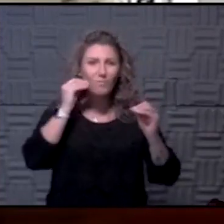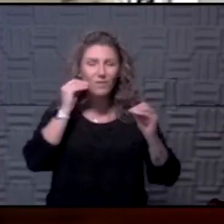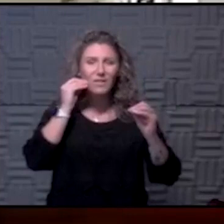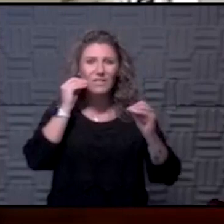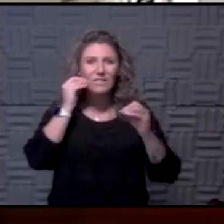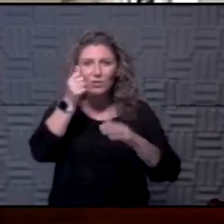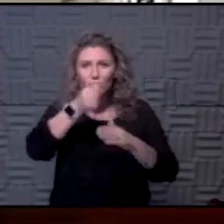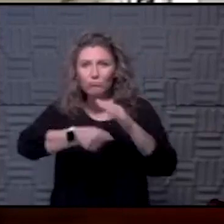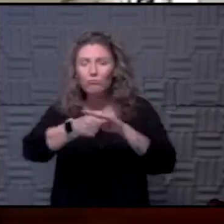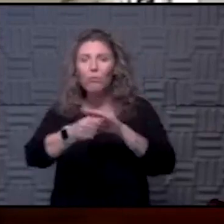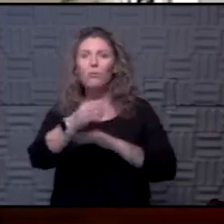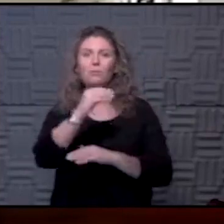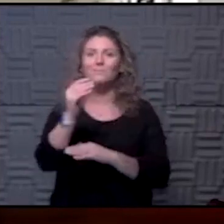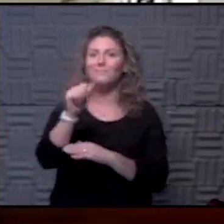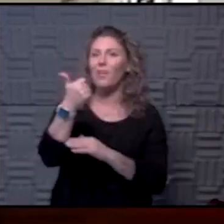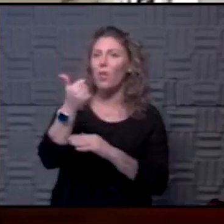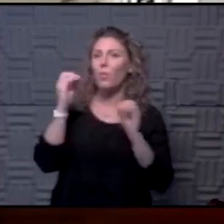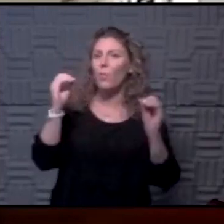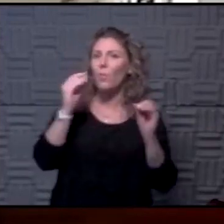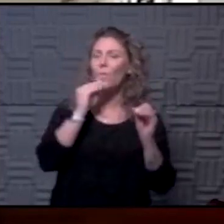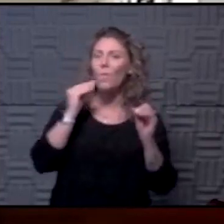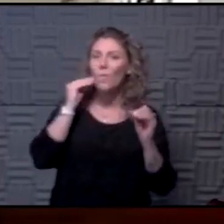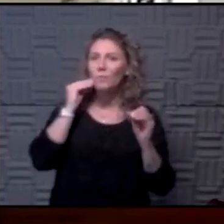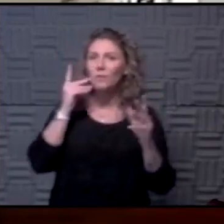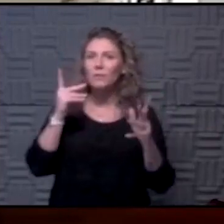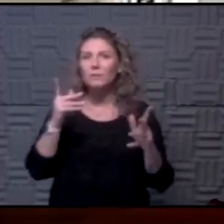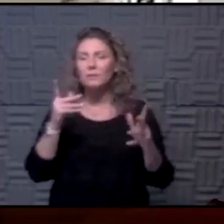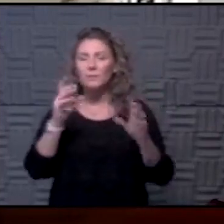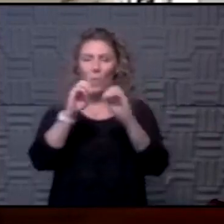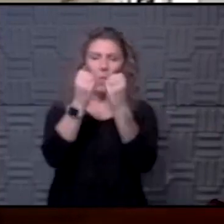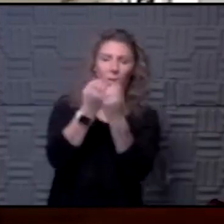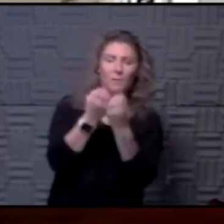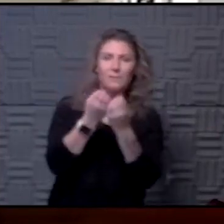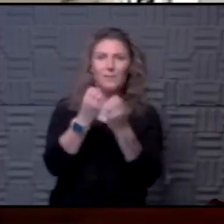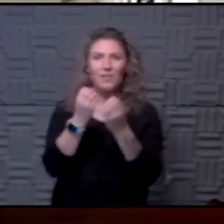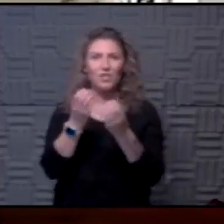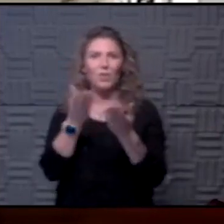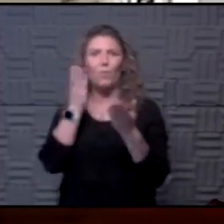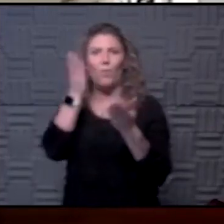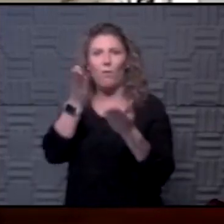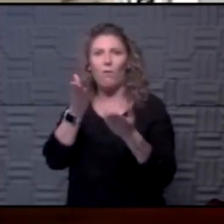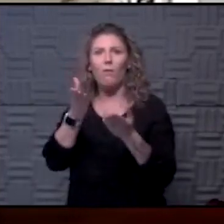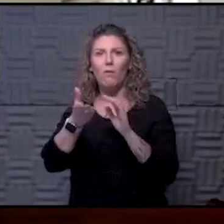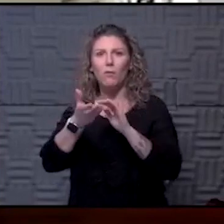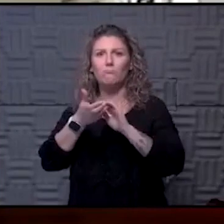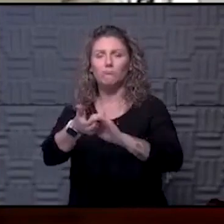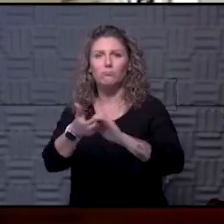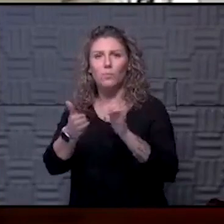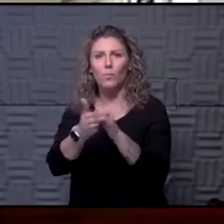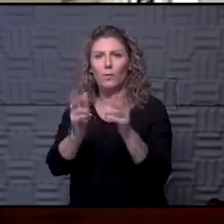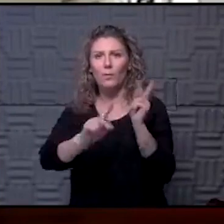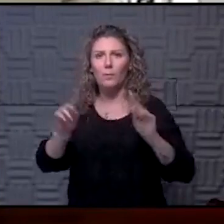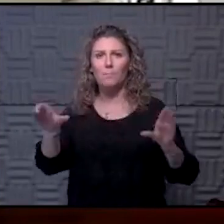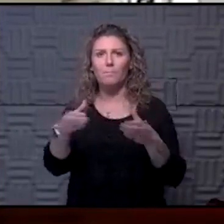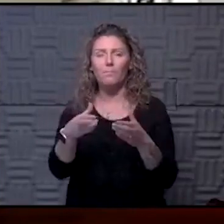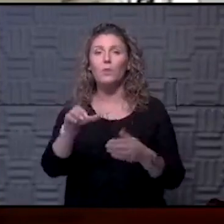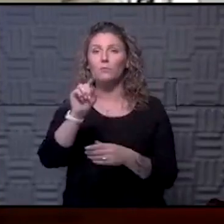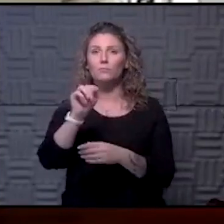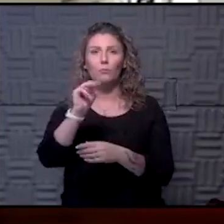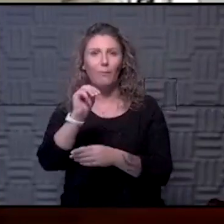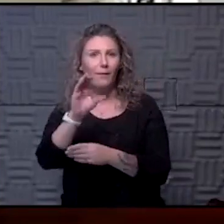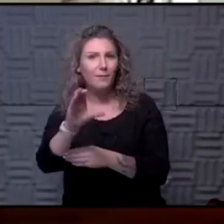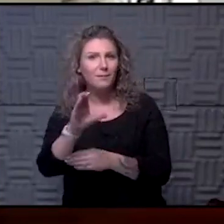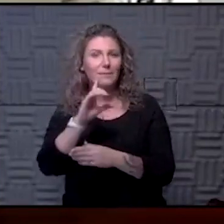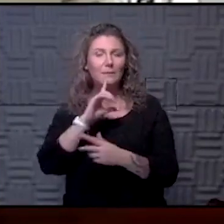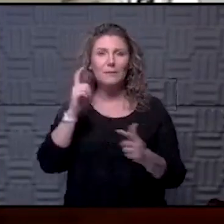and other homeless or organizations that serve the homeless population, working with Truman Medical Center on the